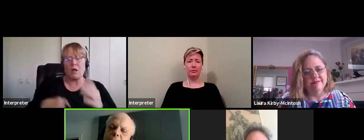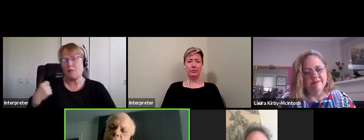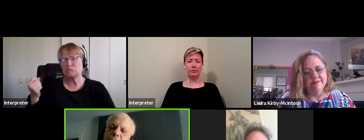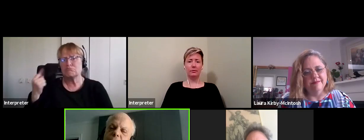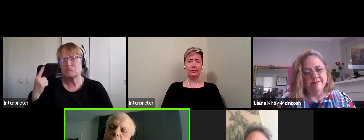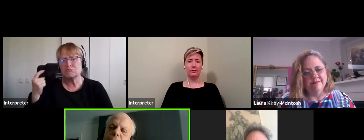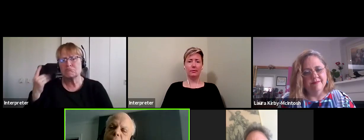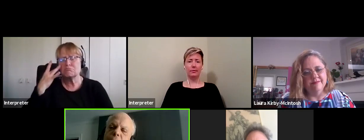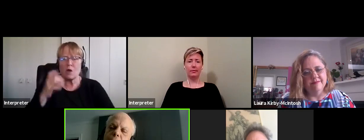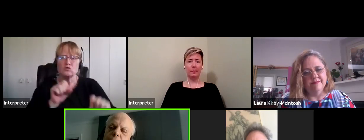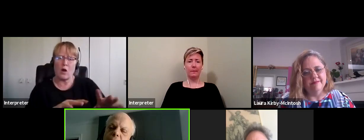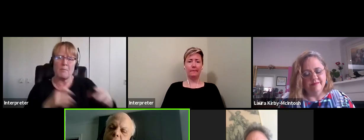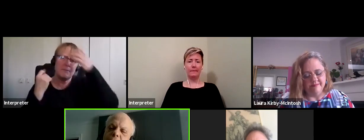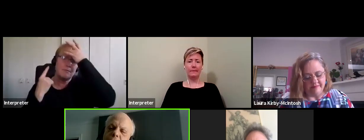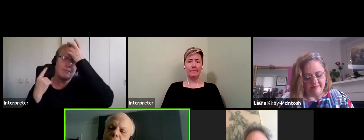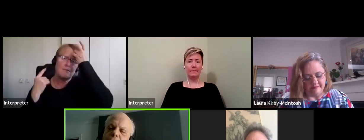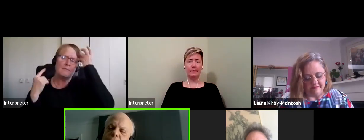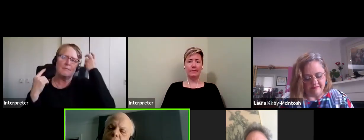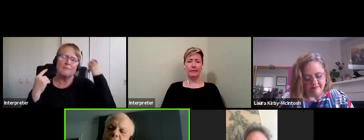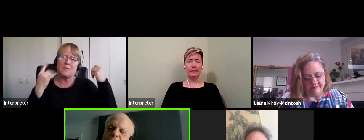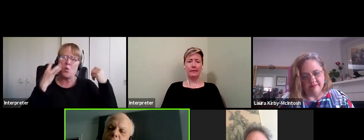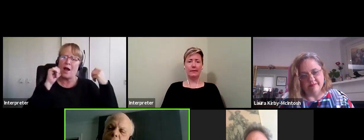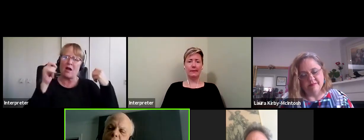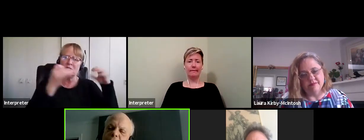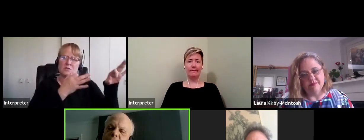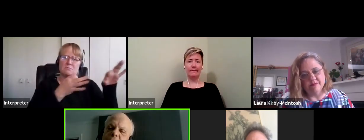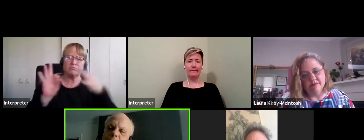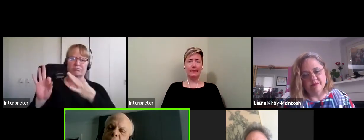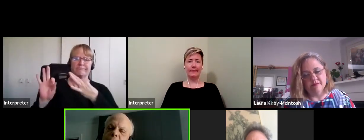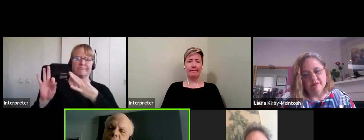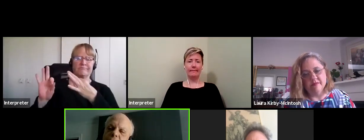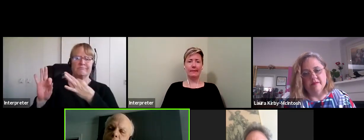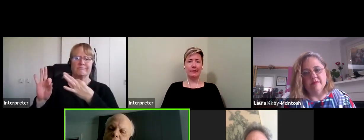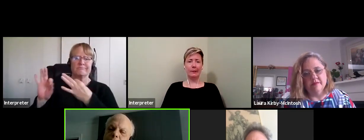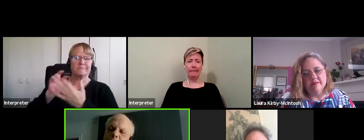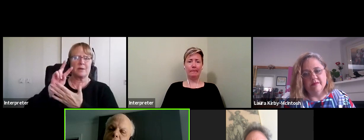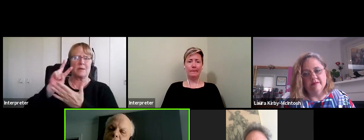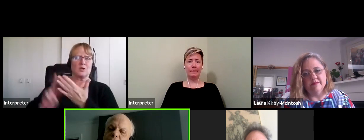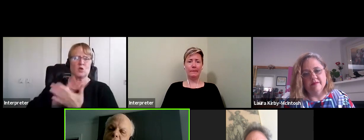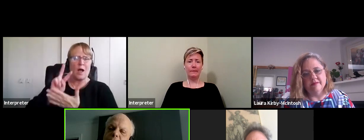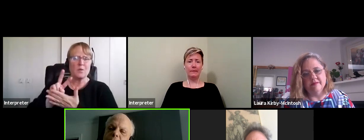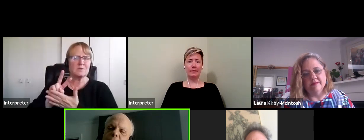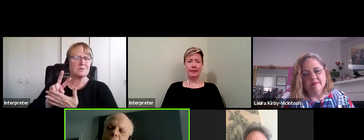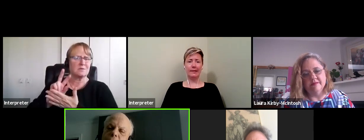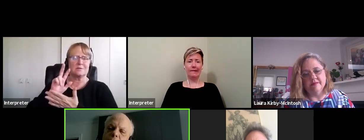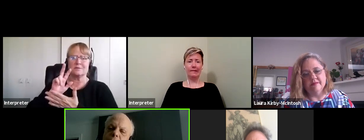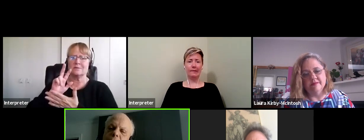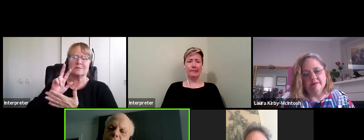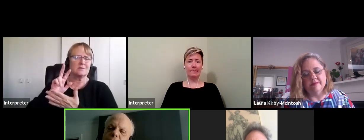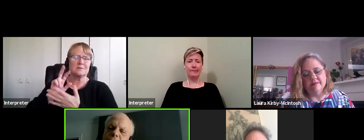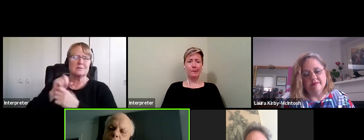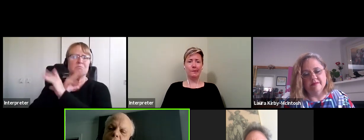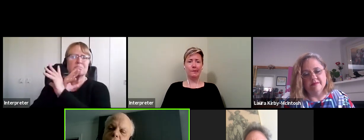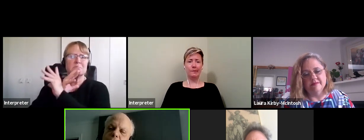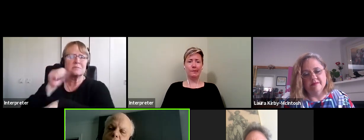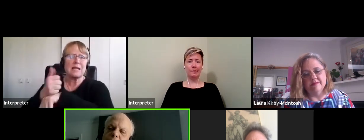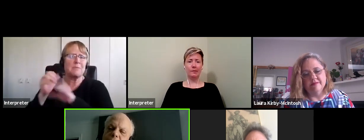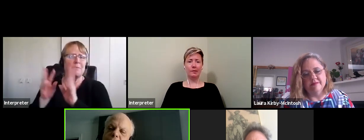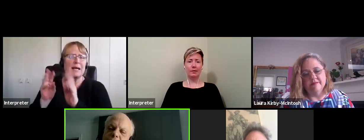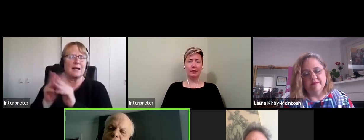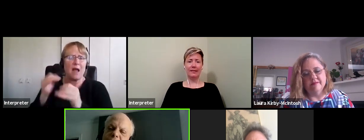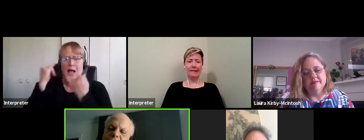usual, but there's no reason why they couldn't have said, hey, how about if we take a couple hours and as many people who can attend virtually, let's